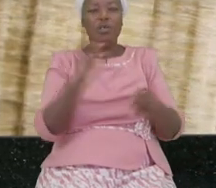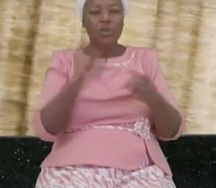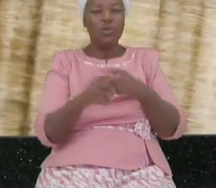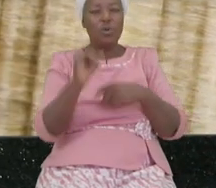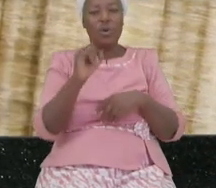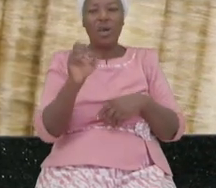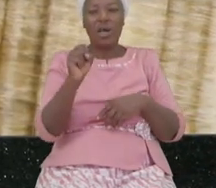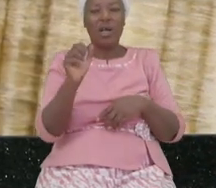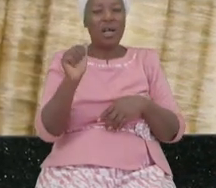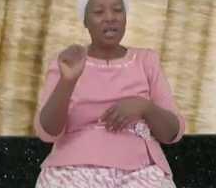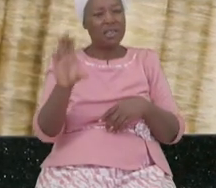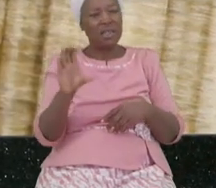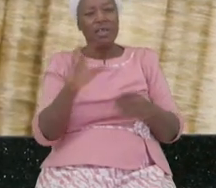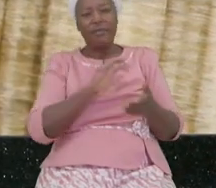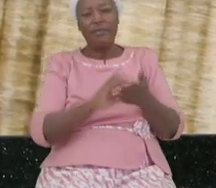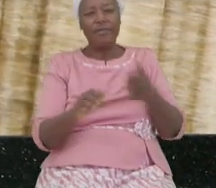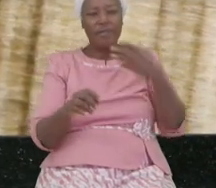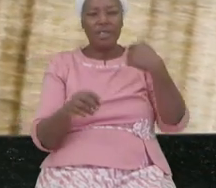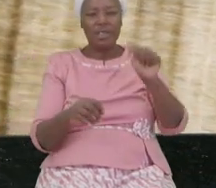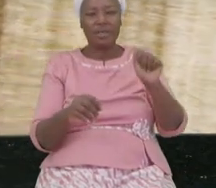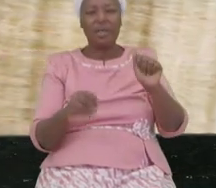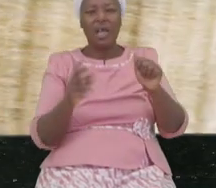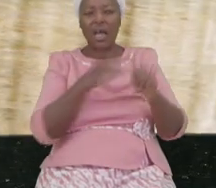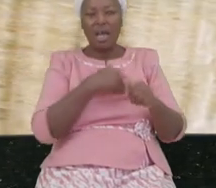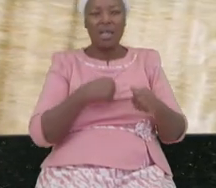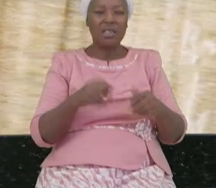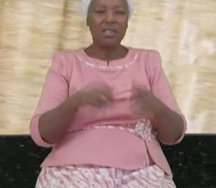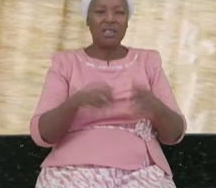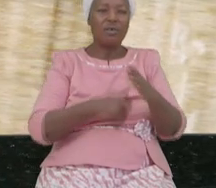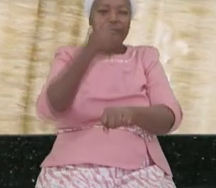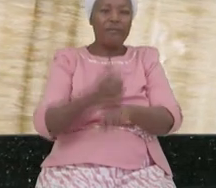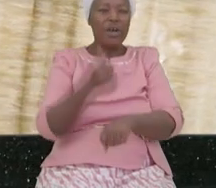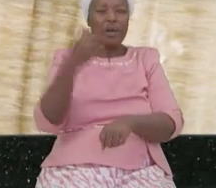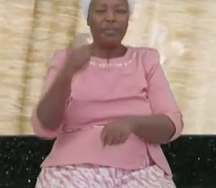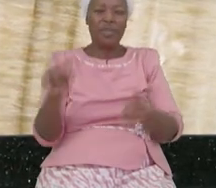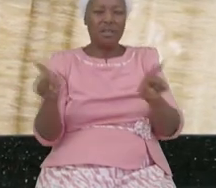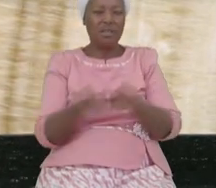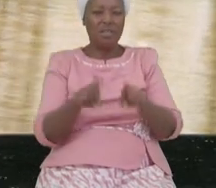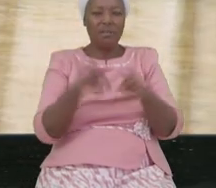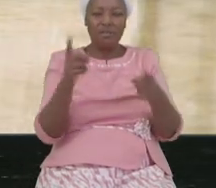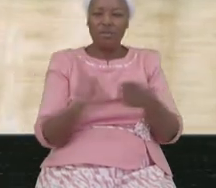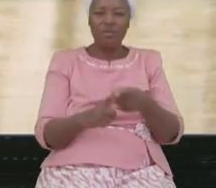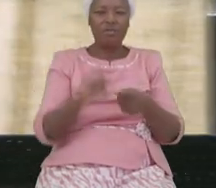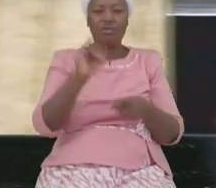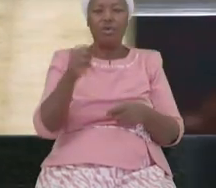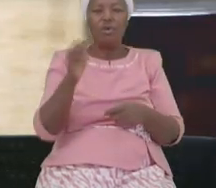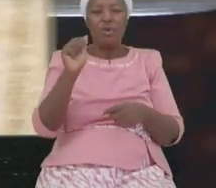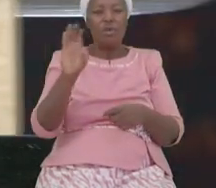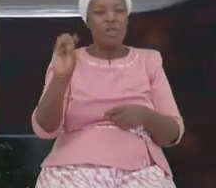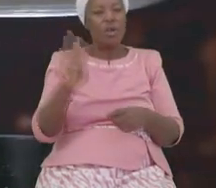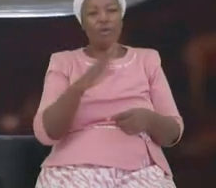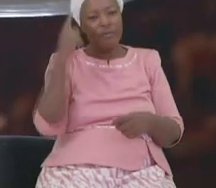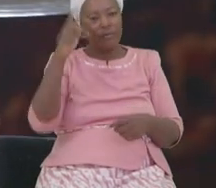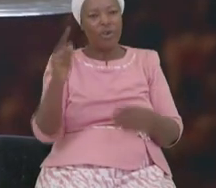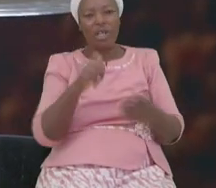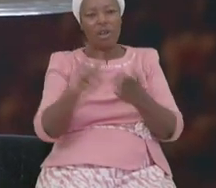10. In verse 10 it says, and he confirmed the same unto Jacob for a law and to